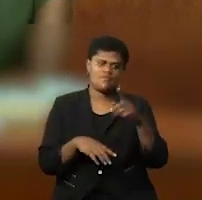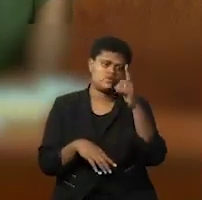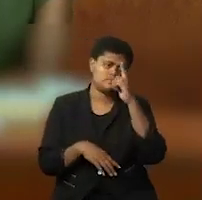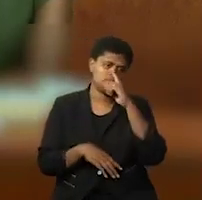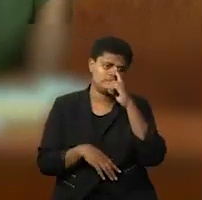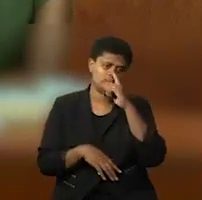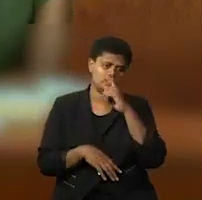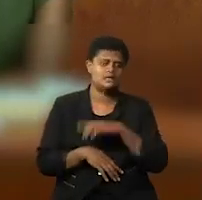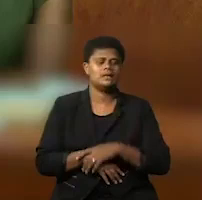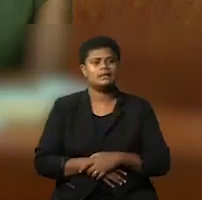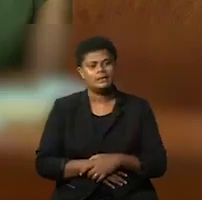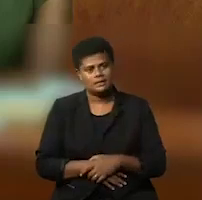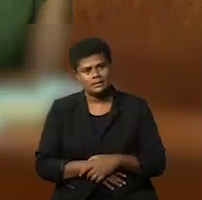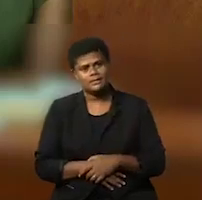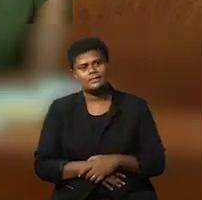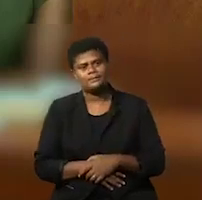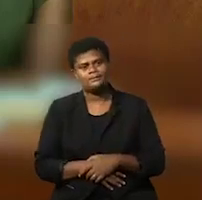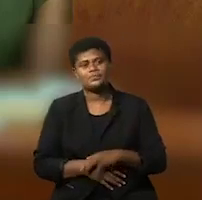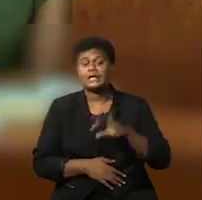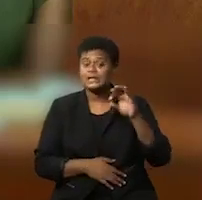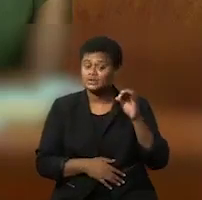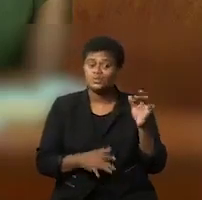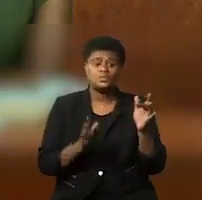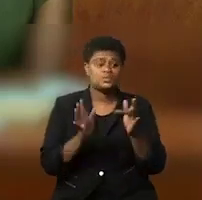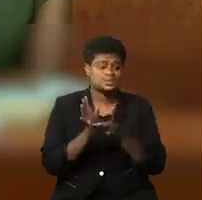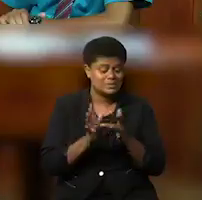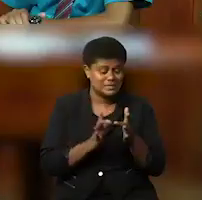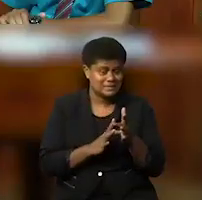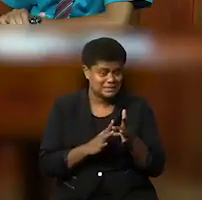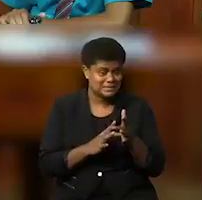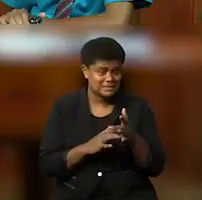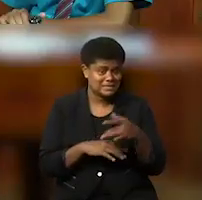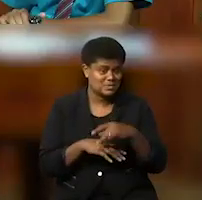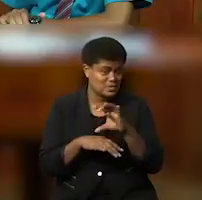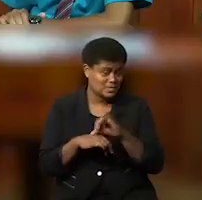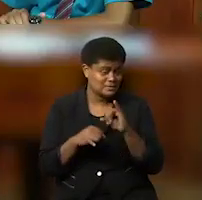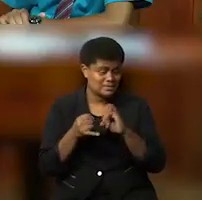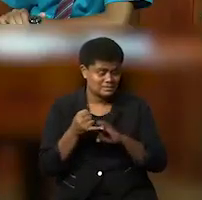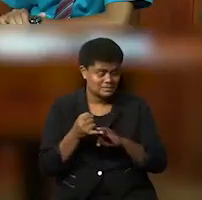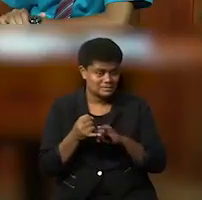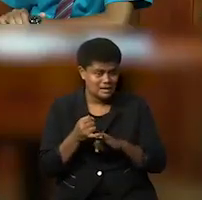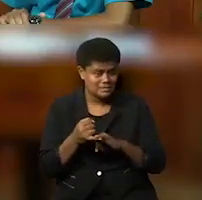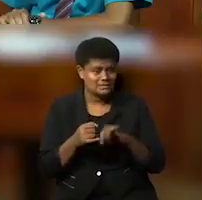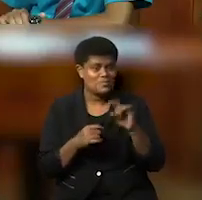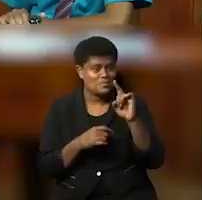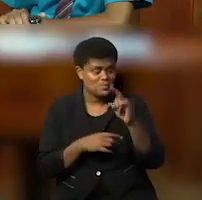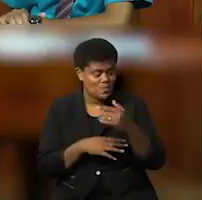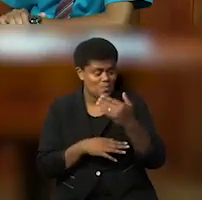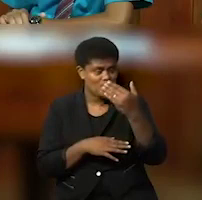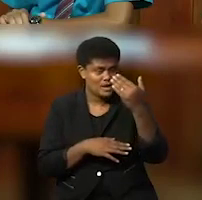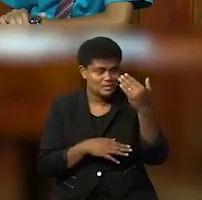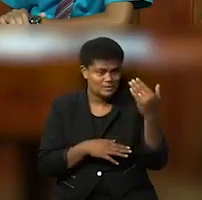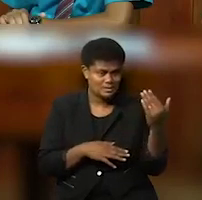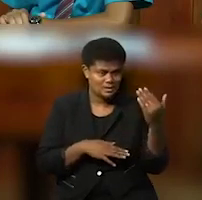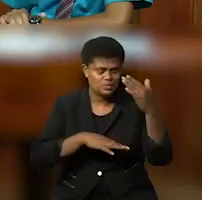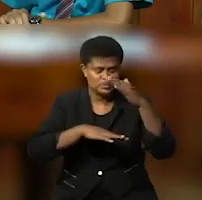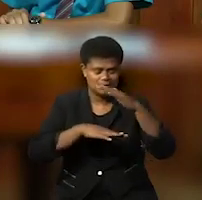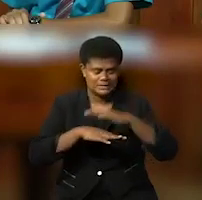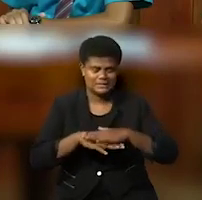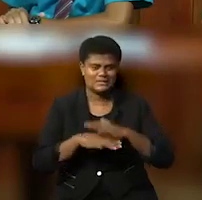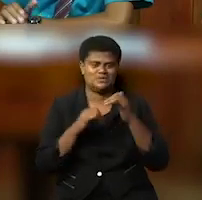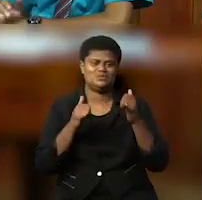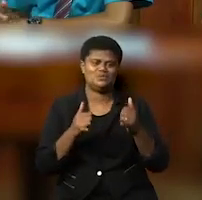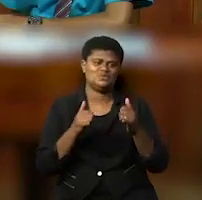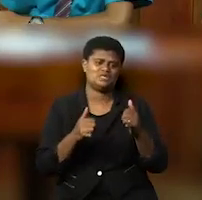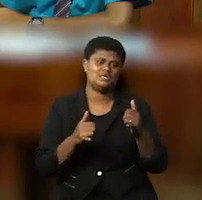willing to come and die for us. It's the very one that is sitting as the judgment on the judgment seat. We read that, of course, in John